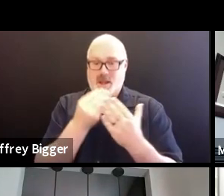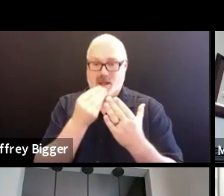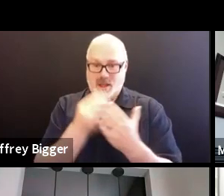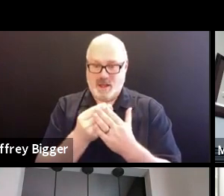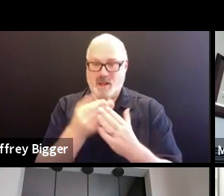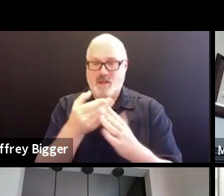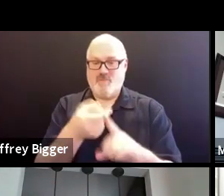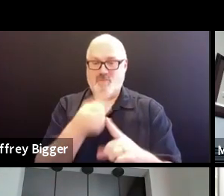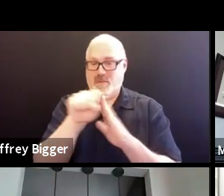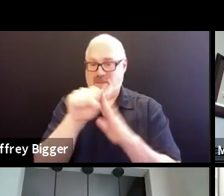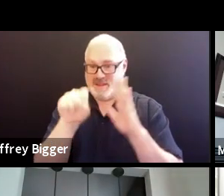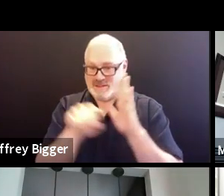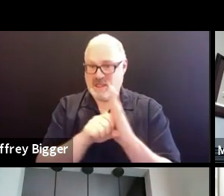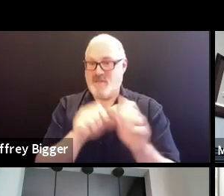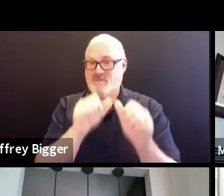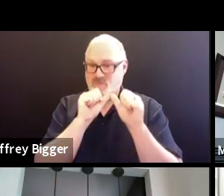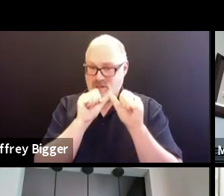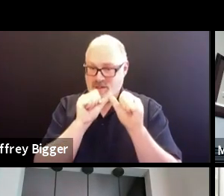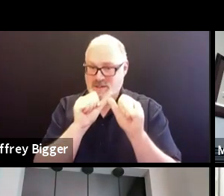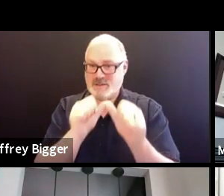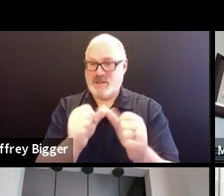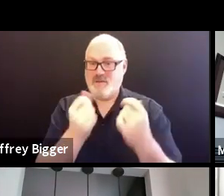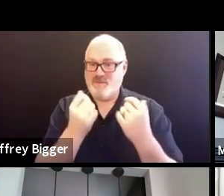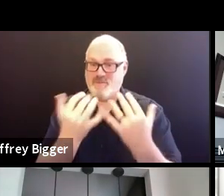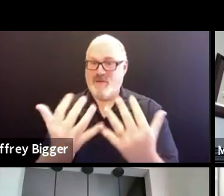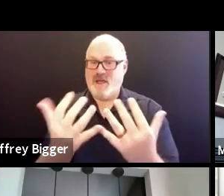the state for continuing fire sprinkler